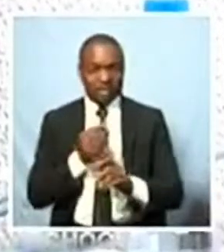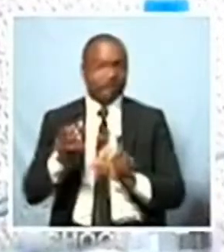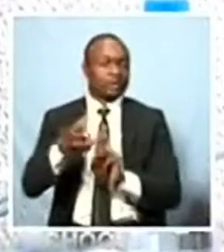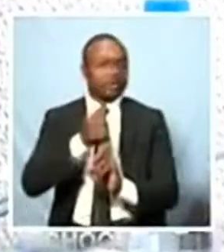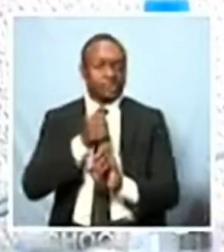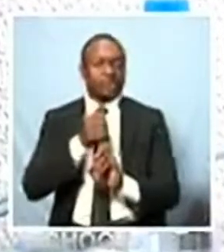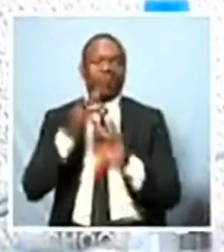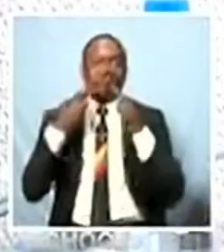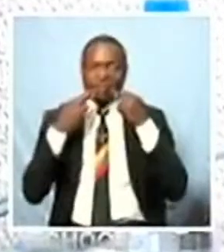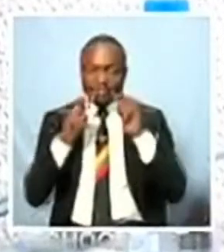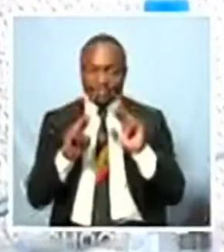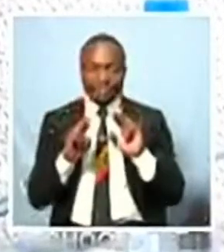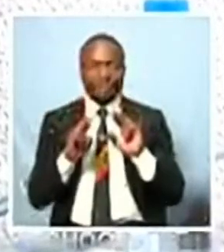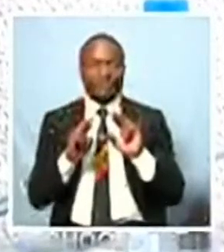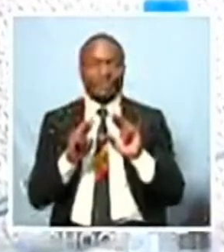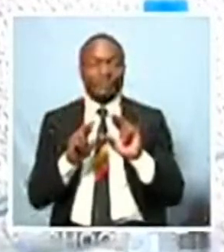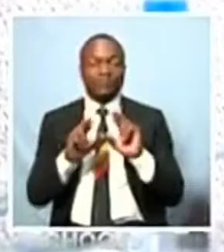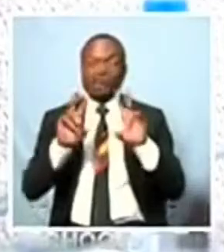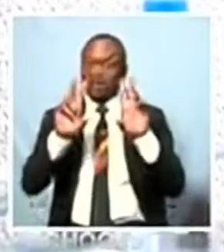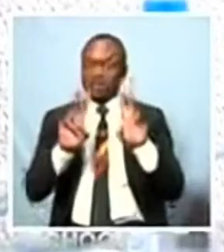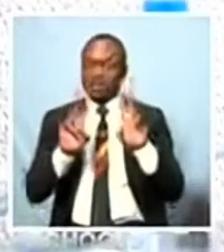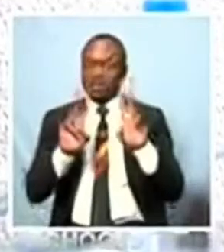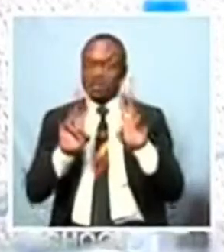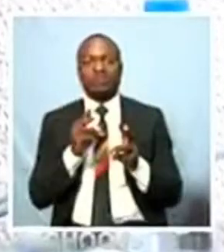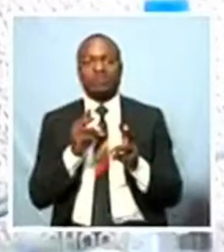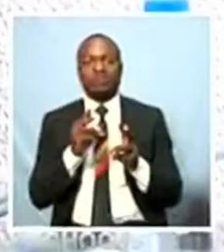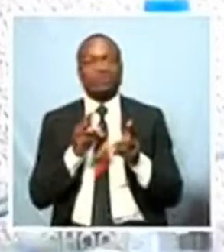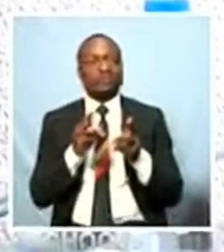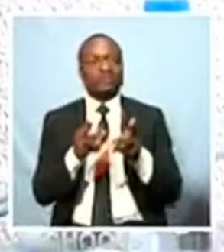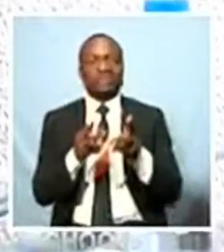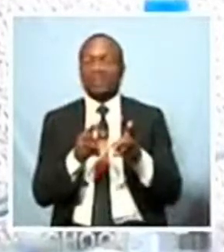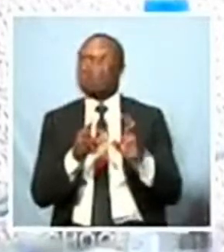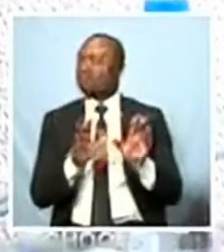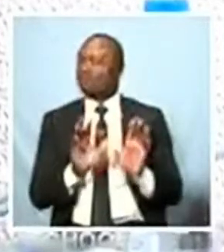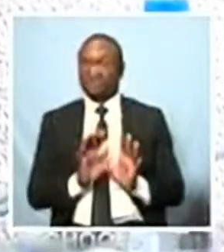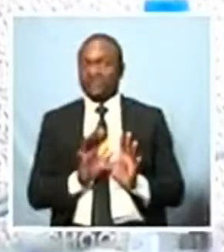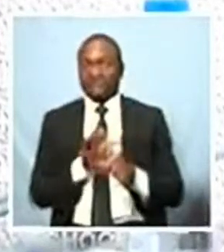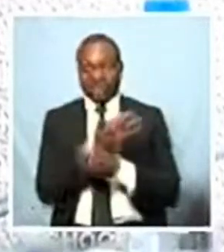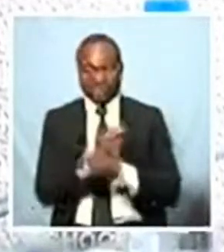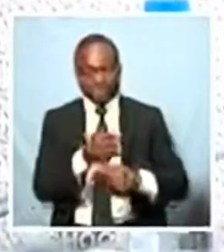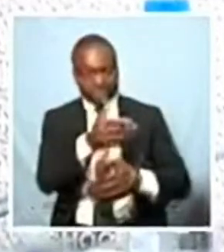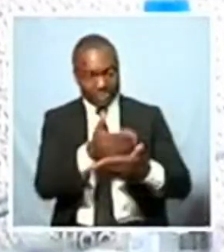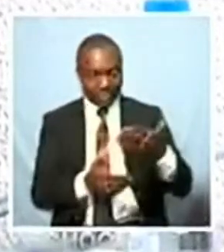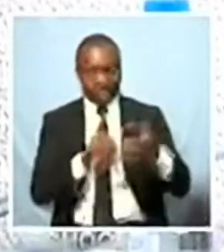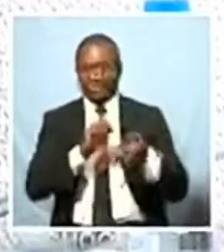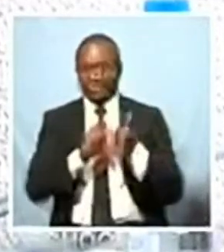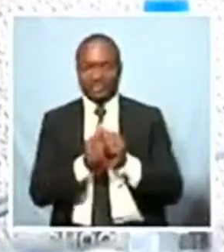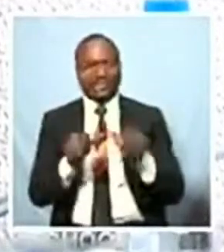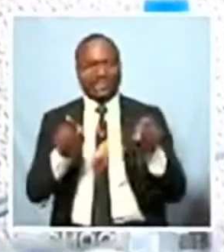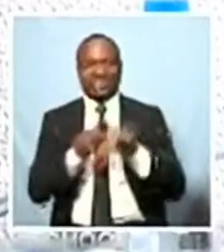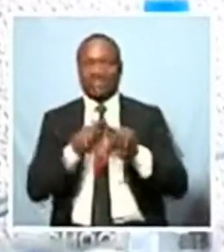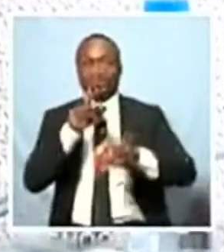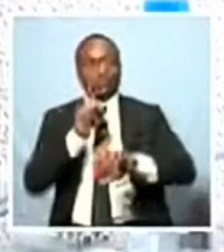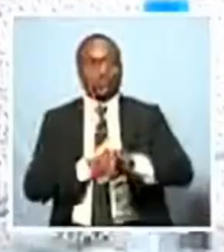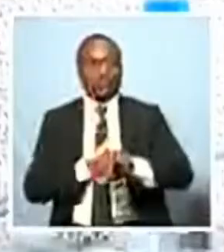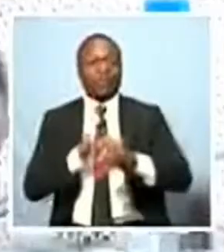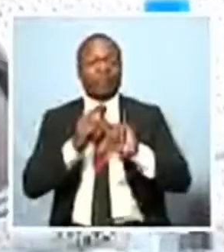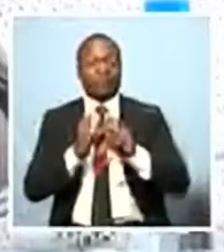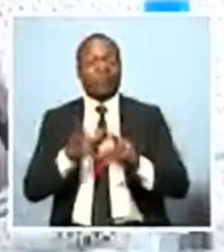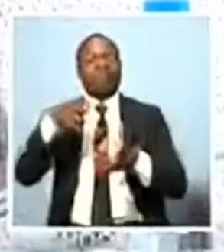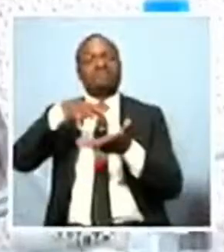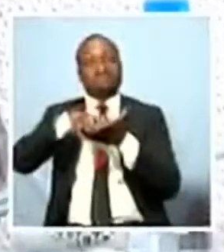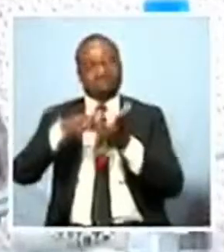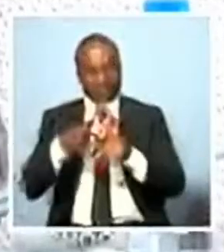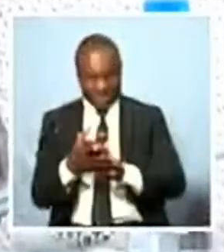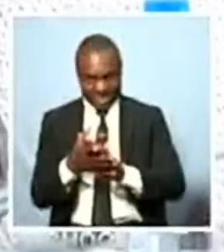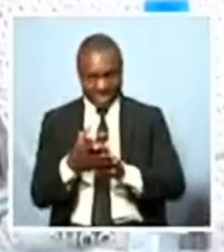we want. So there is no one single answer that will solve all these problems at once. It's a combination